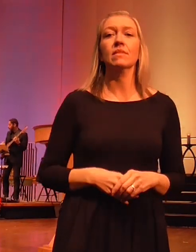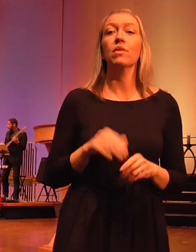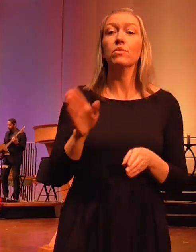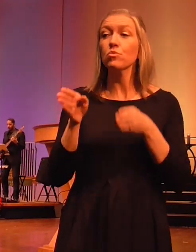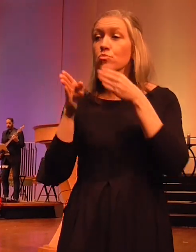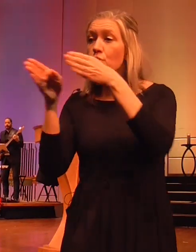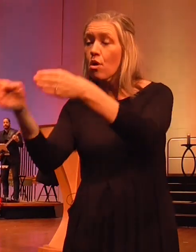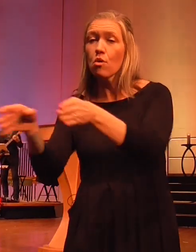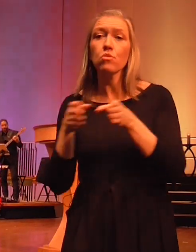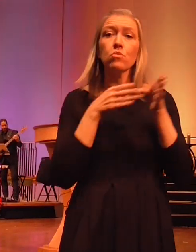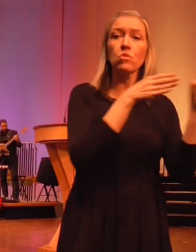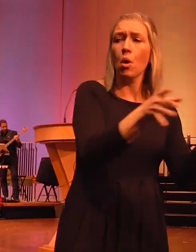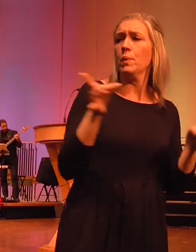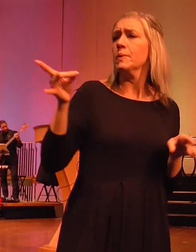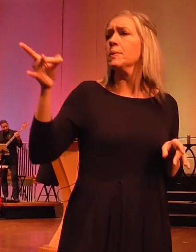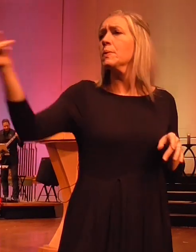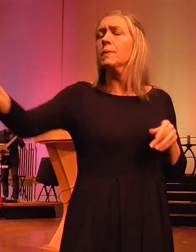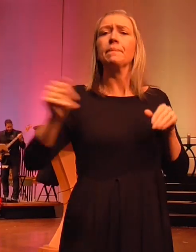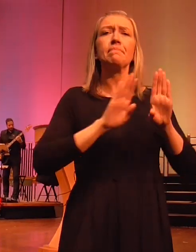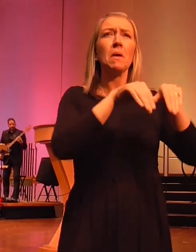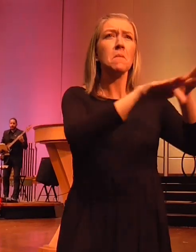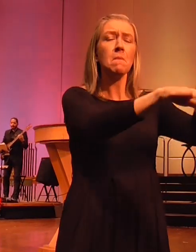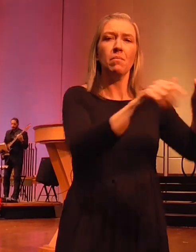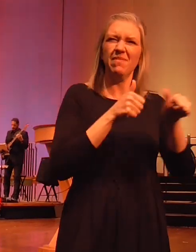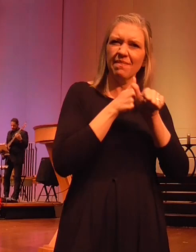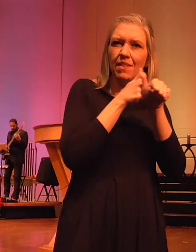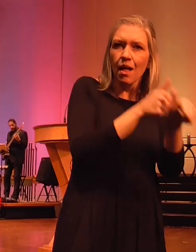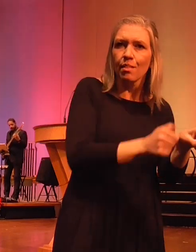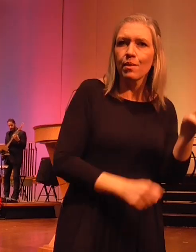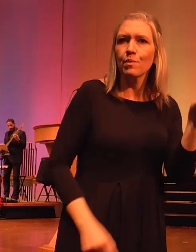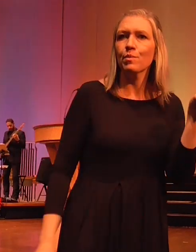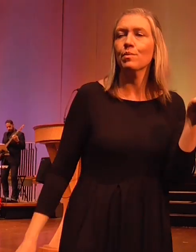may the road less paved be the road that you follow.